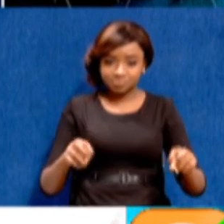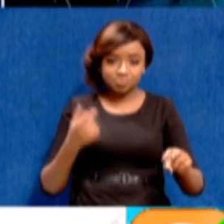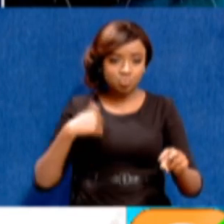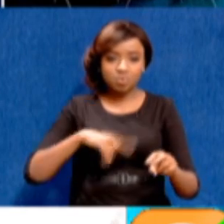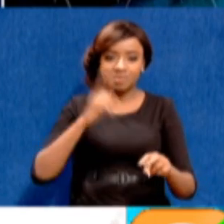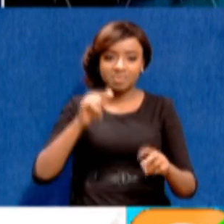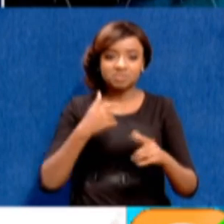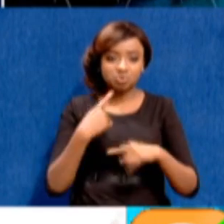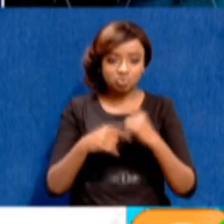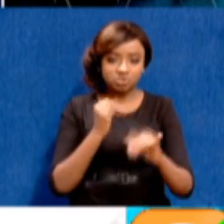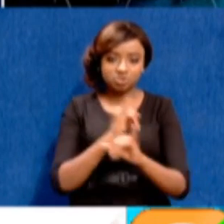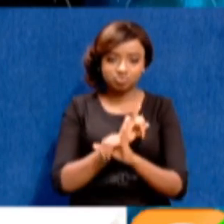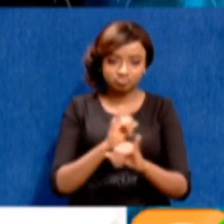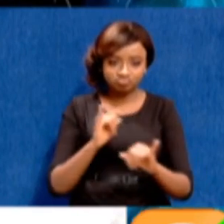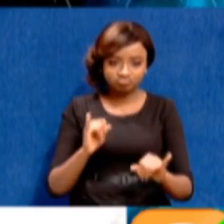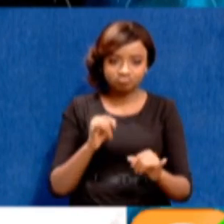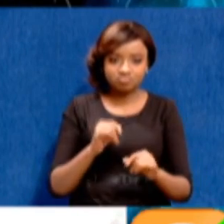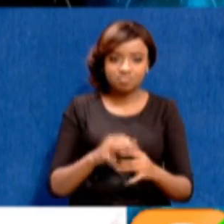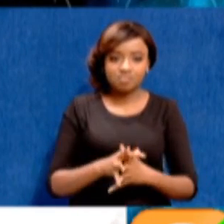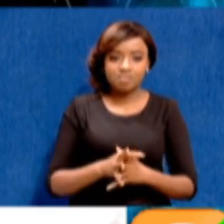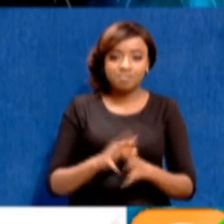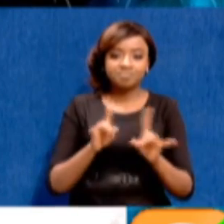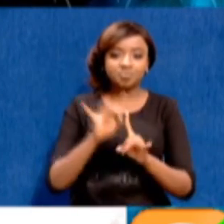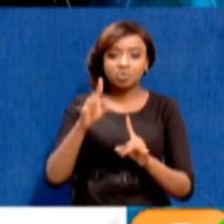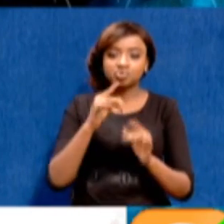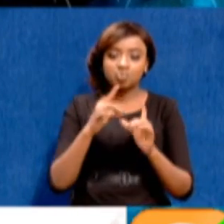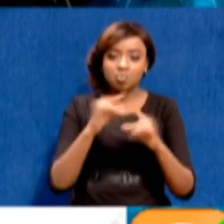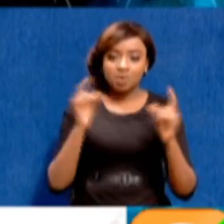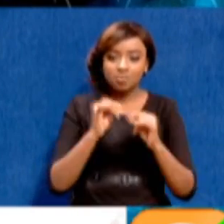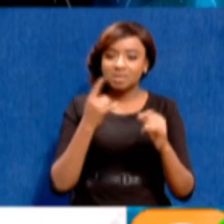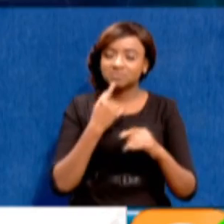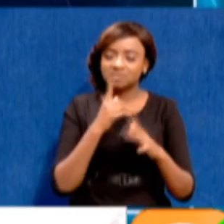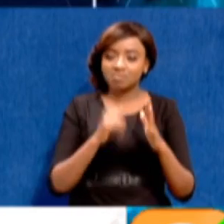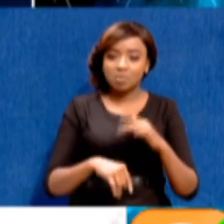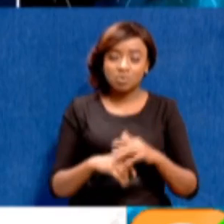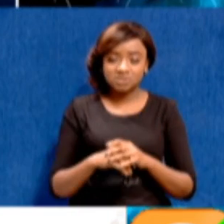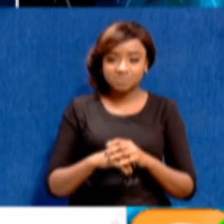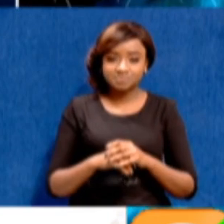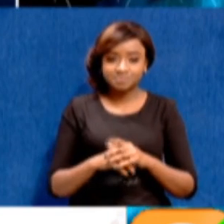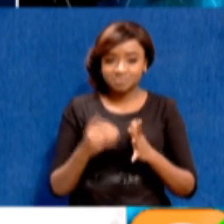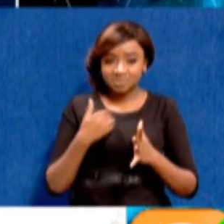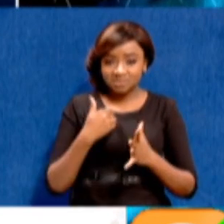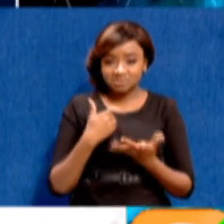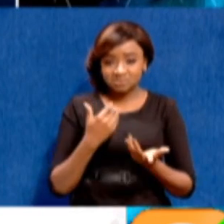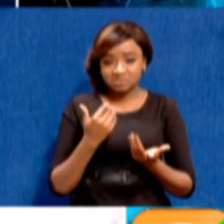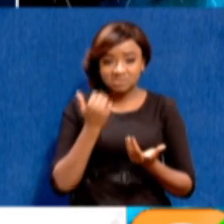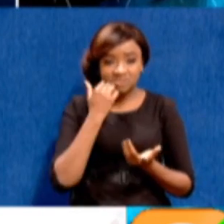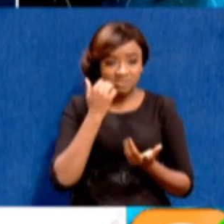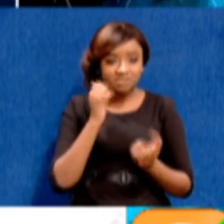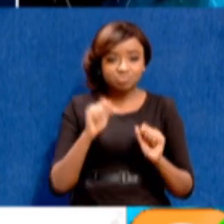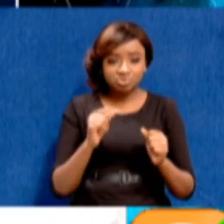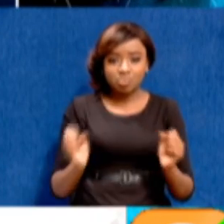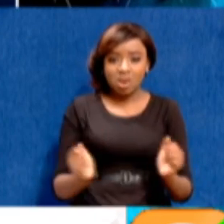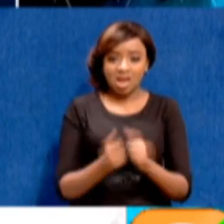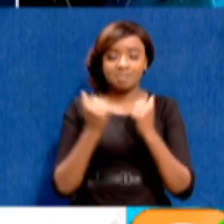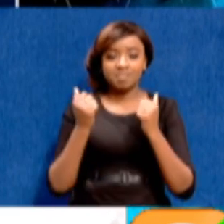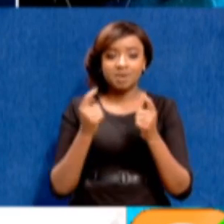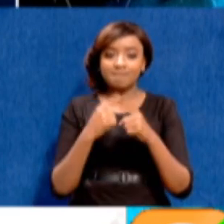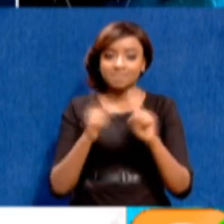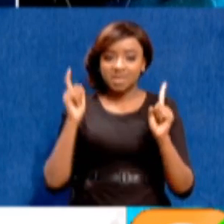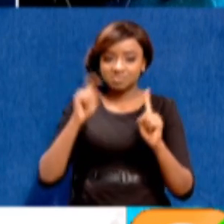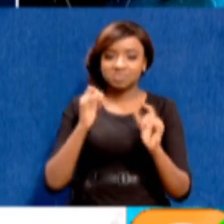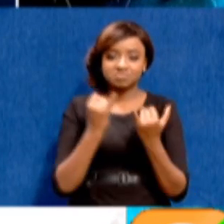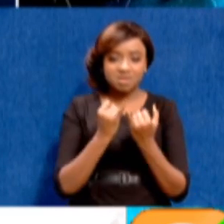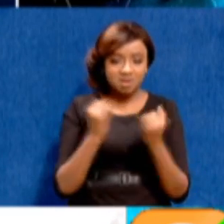we maintain the integrity of the trials." The statement further says, "In large trials, illnesses will happen by chance but must